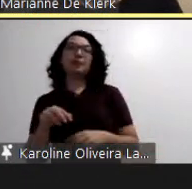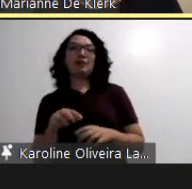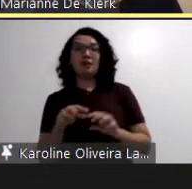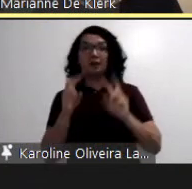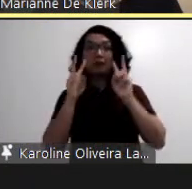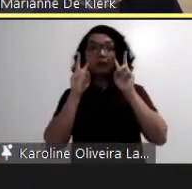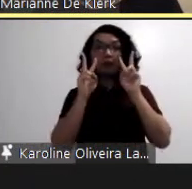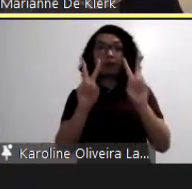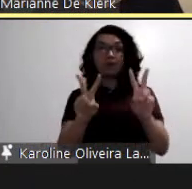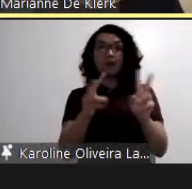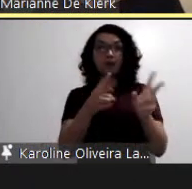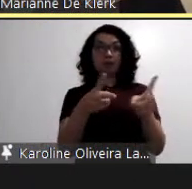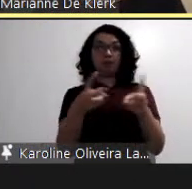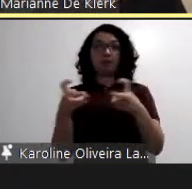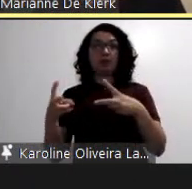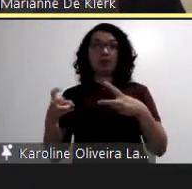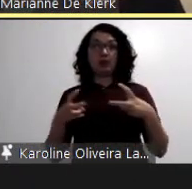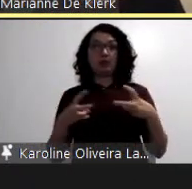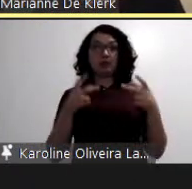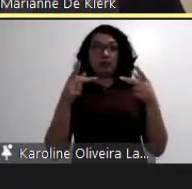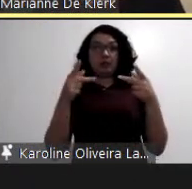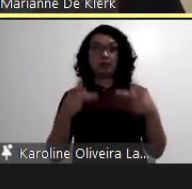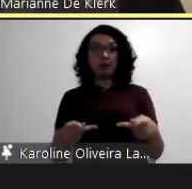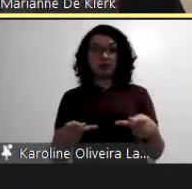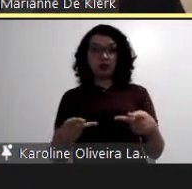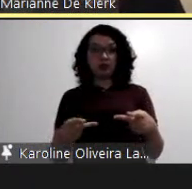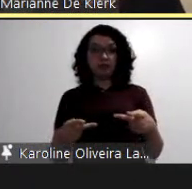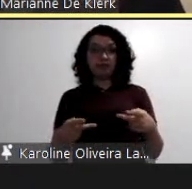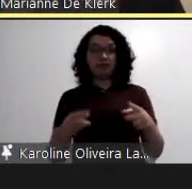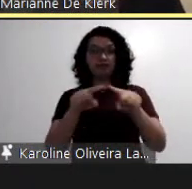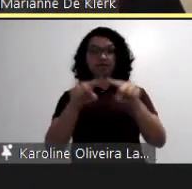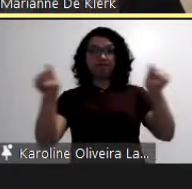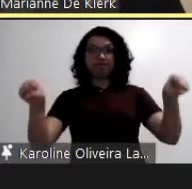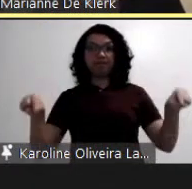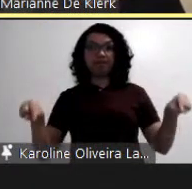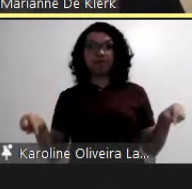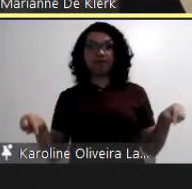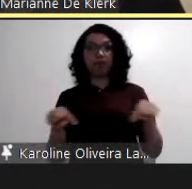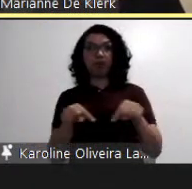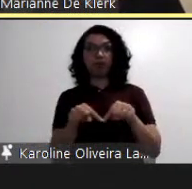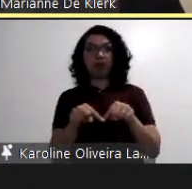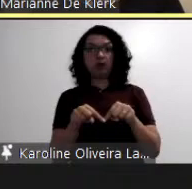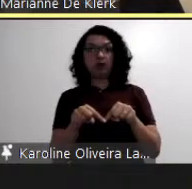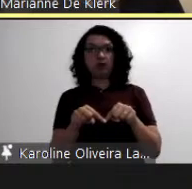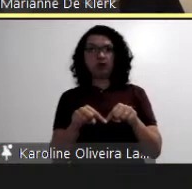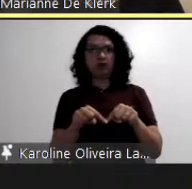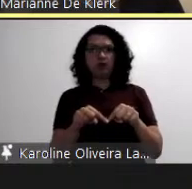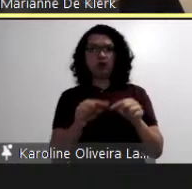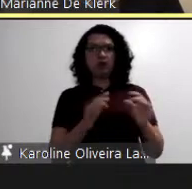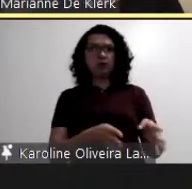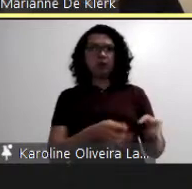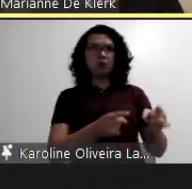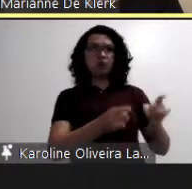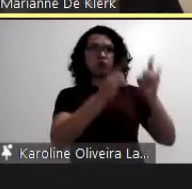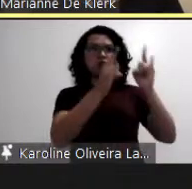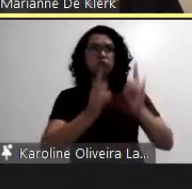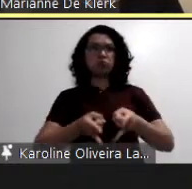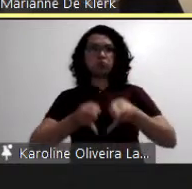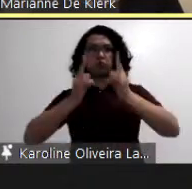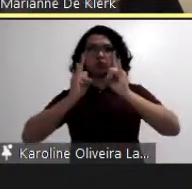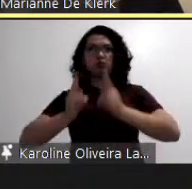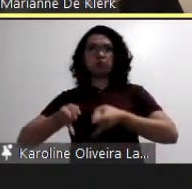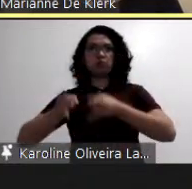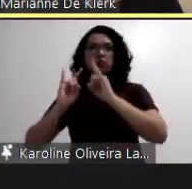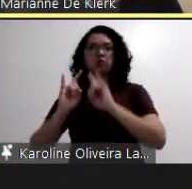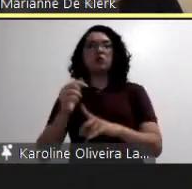area. By the 1960s, late 60s, this was quite a finely grained neighborhood, but quite poor,